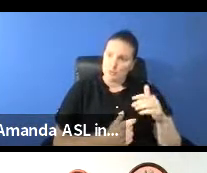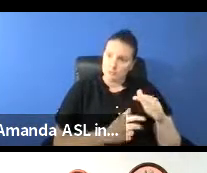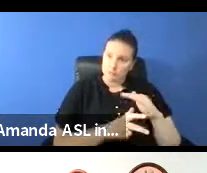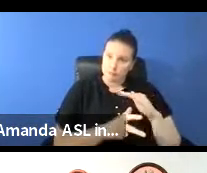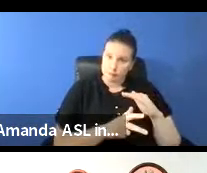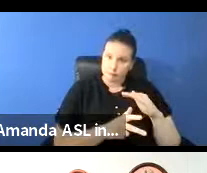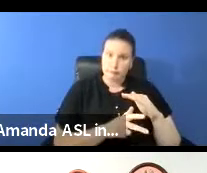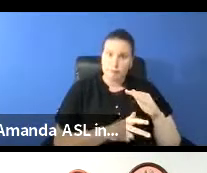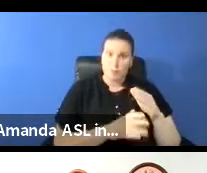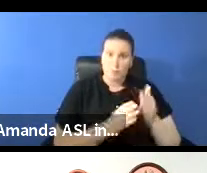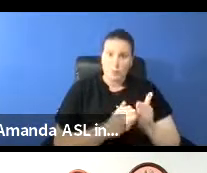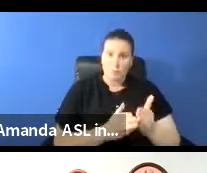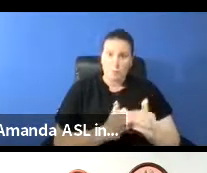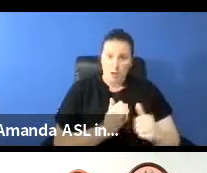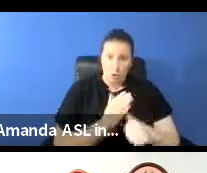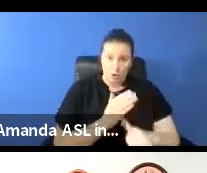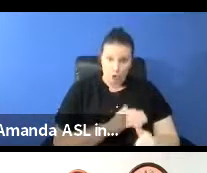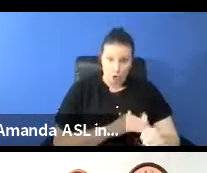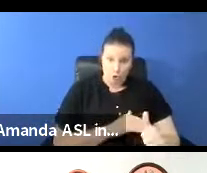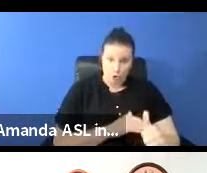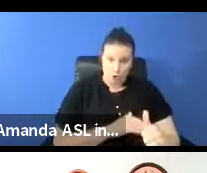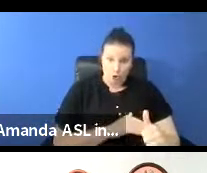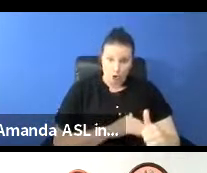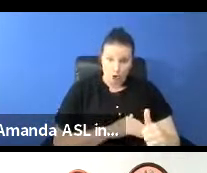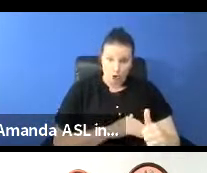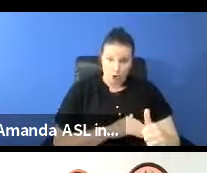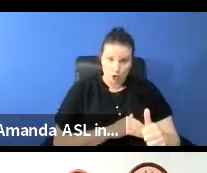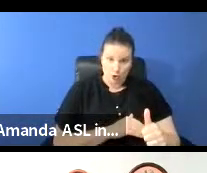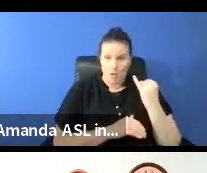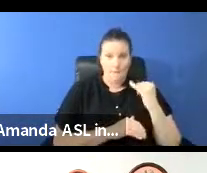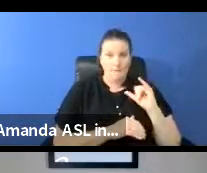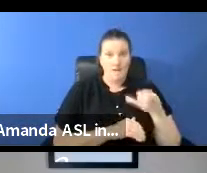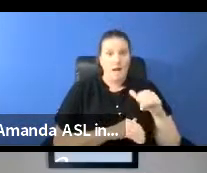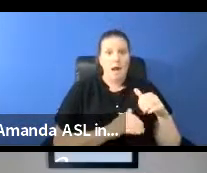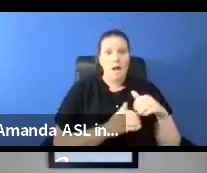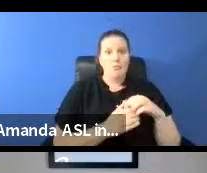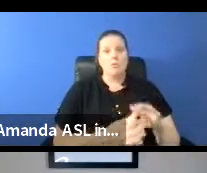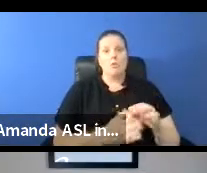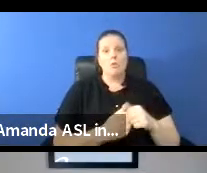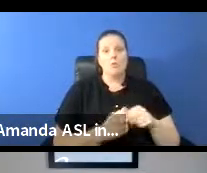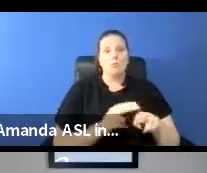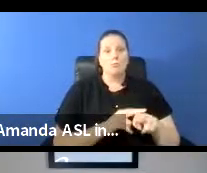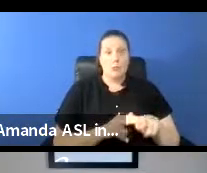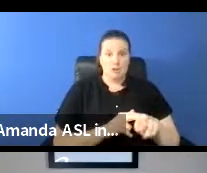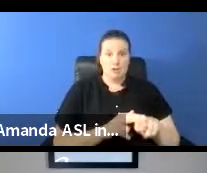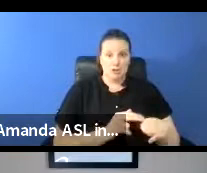to go under it? And if so, how is that going to tie in with the railroad bridge?